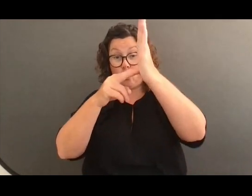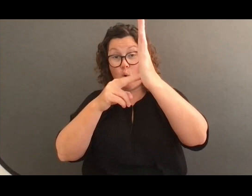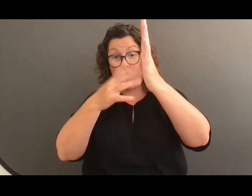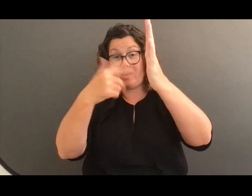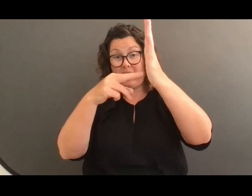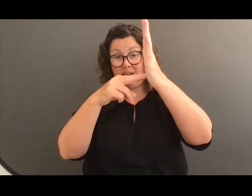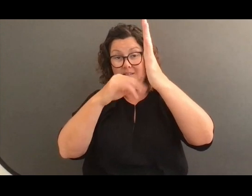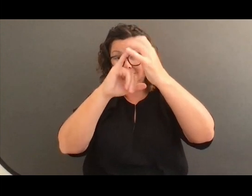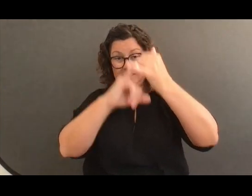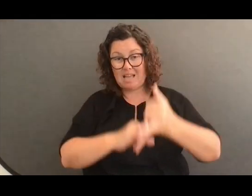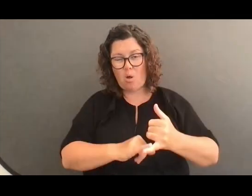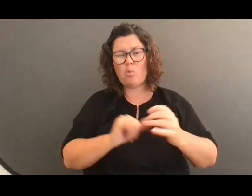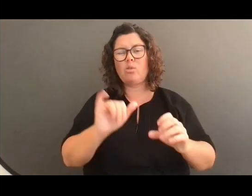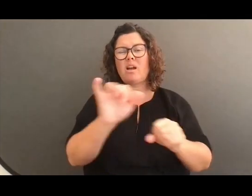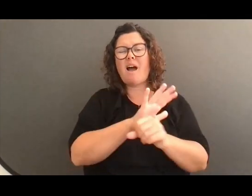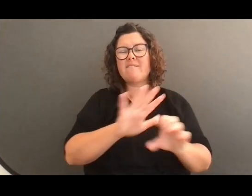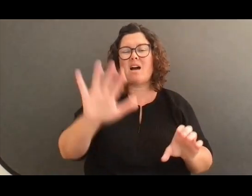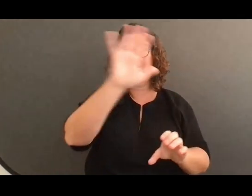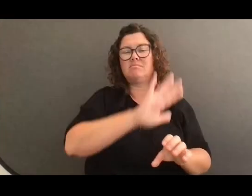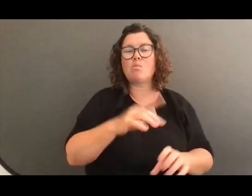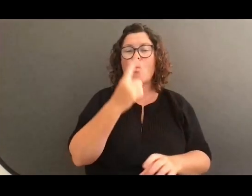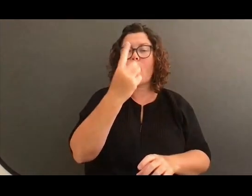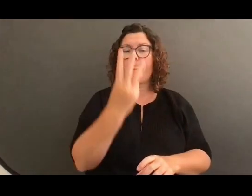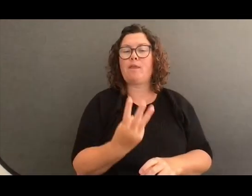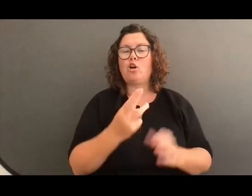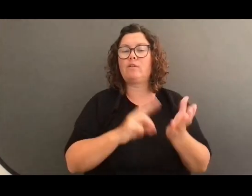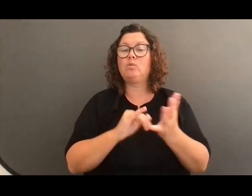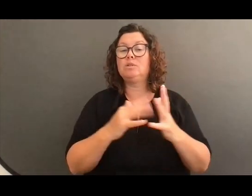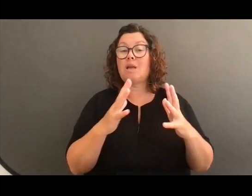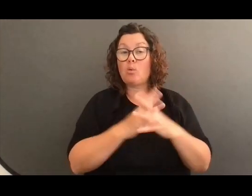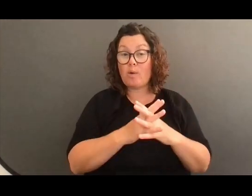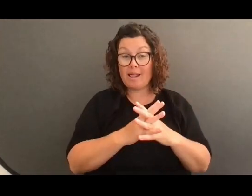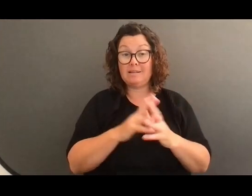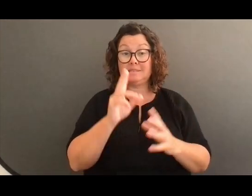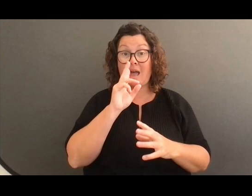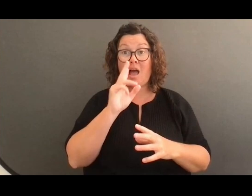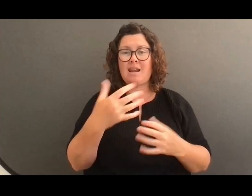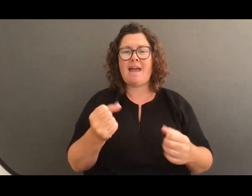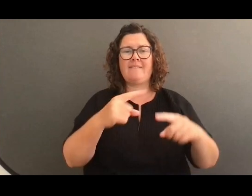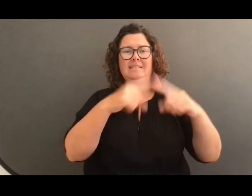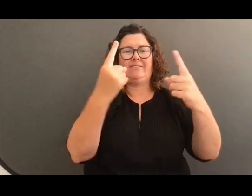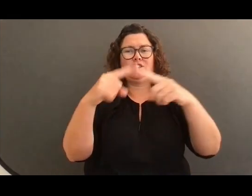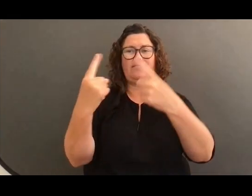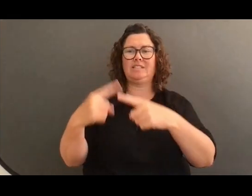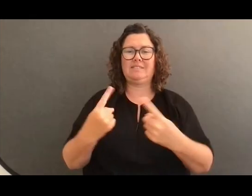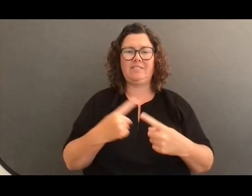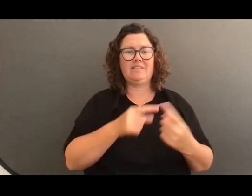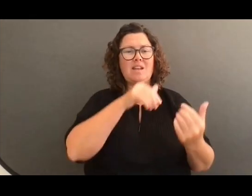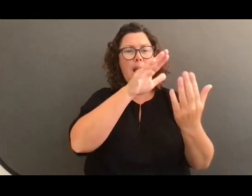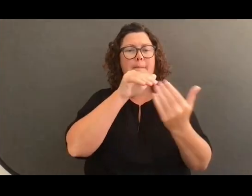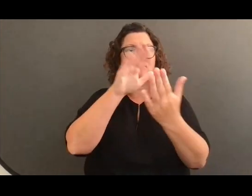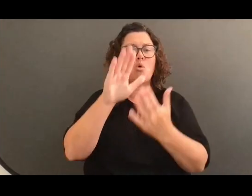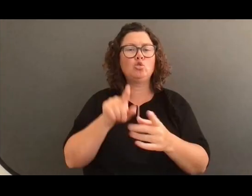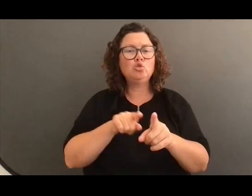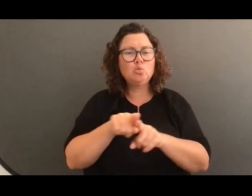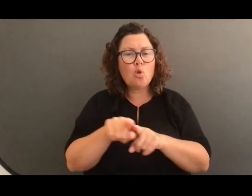of the state. And so within that space, you can imagine there's some fairly diverse approaches to learning, and there's a diverse range of resources